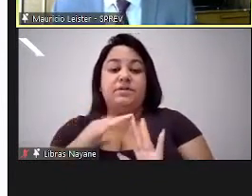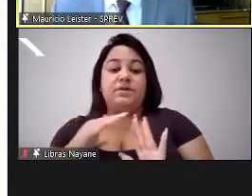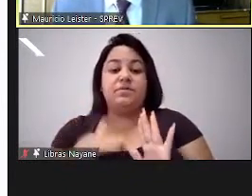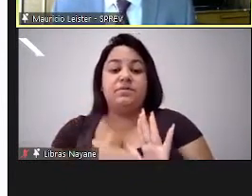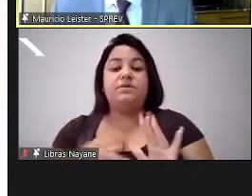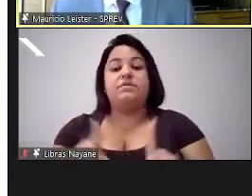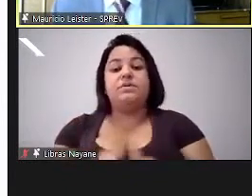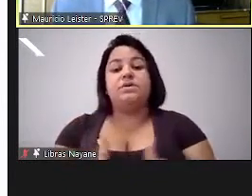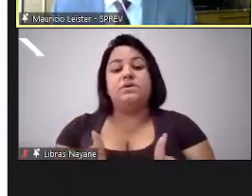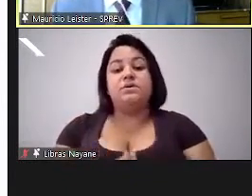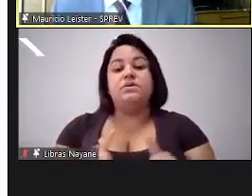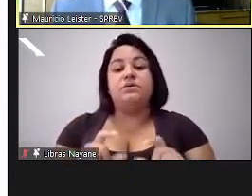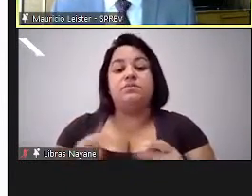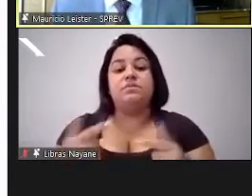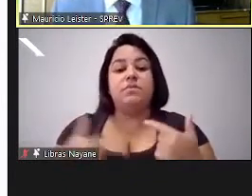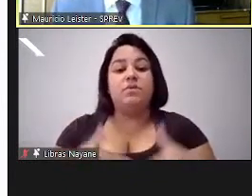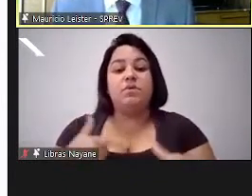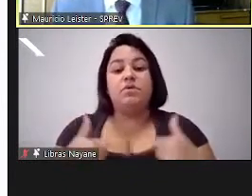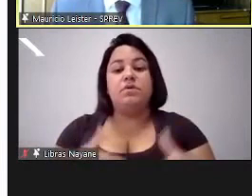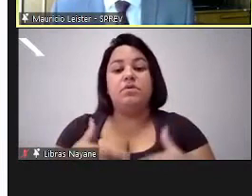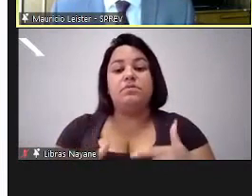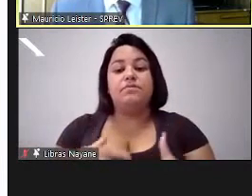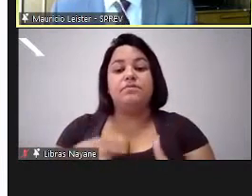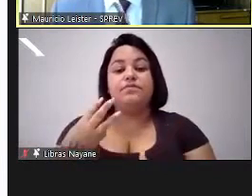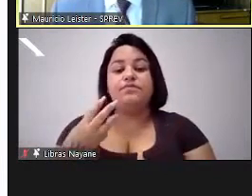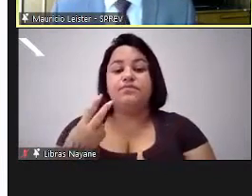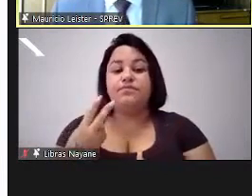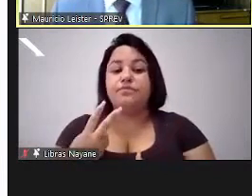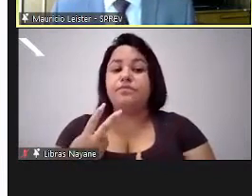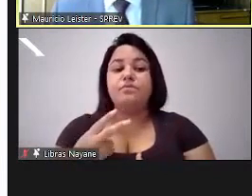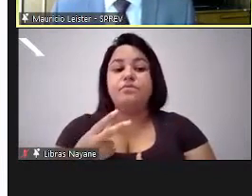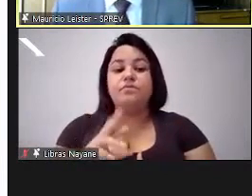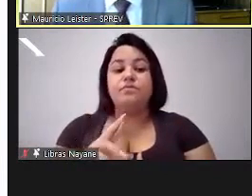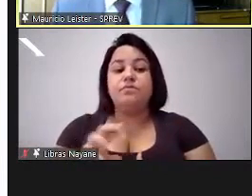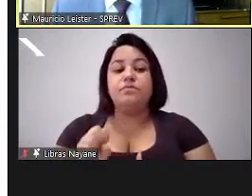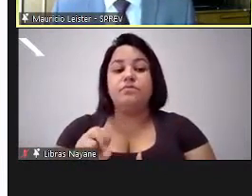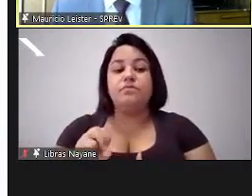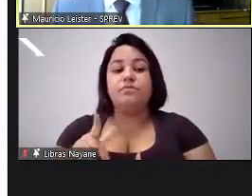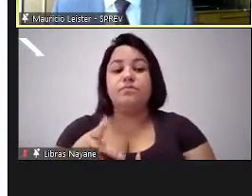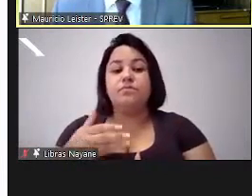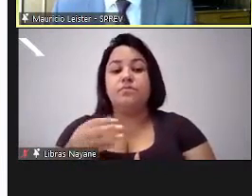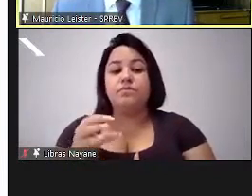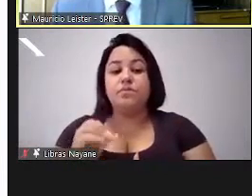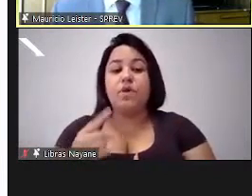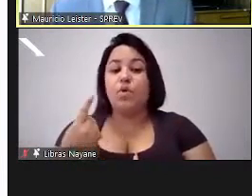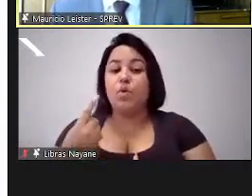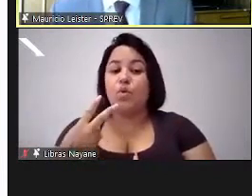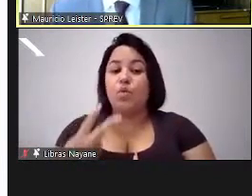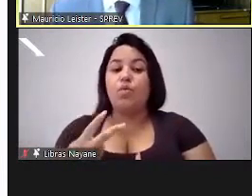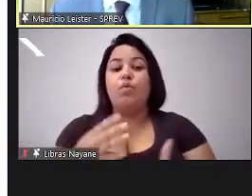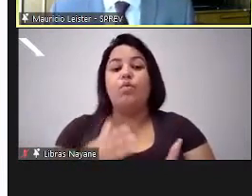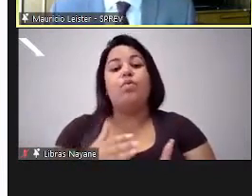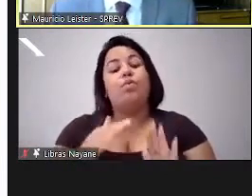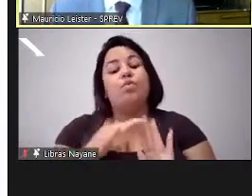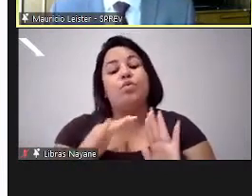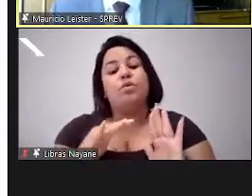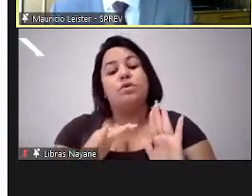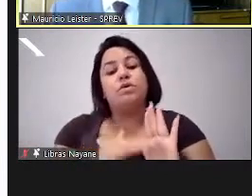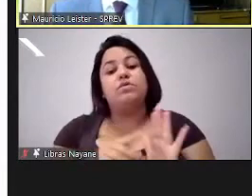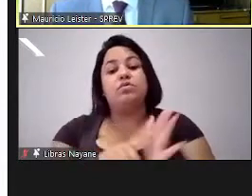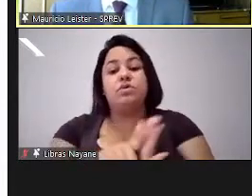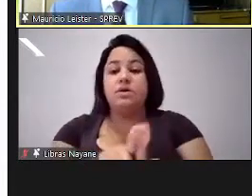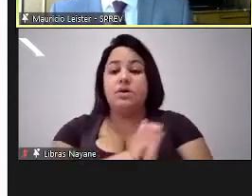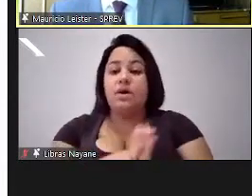also, we have been working with different norms to make this simple